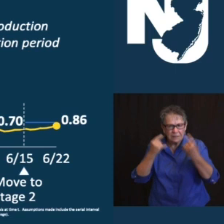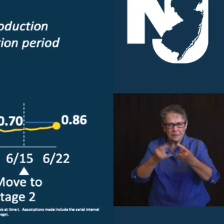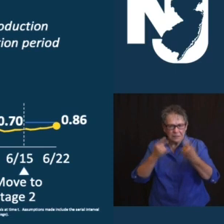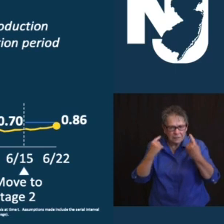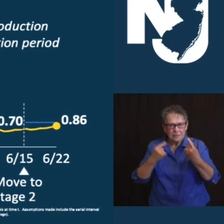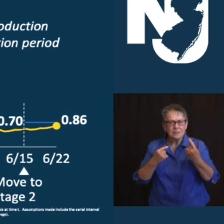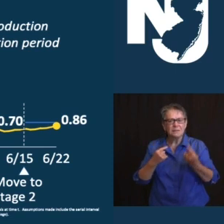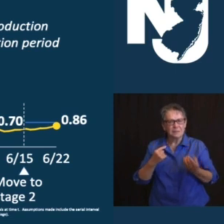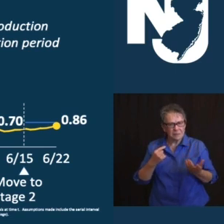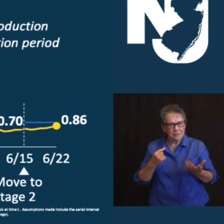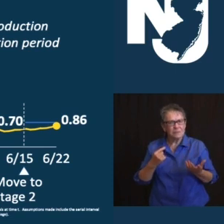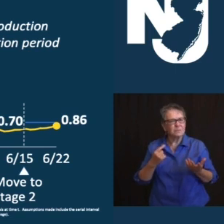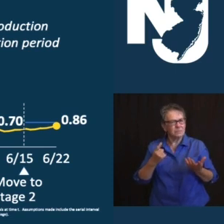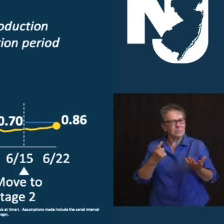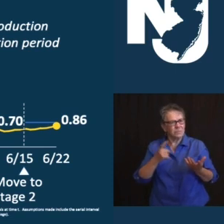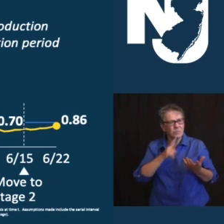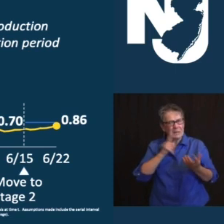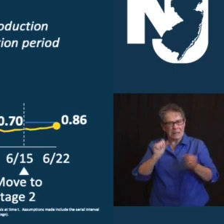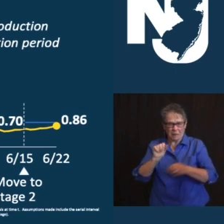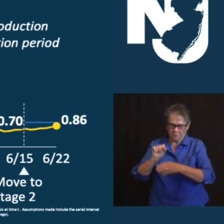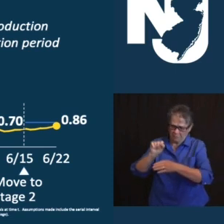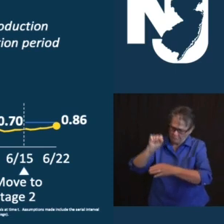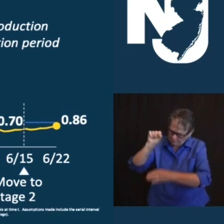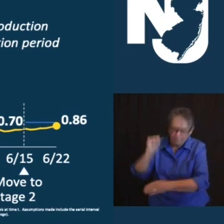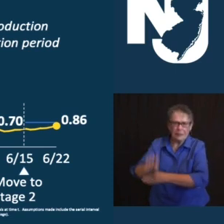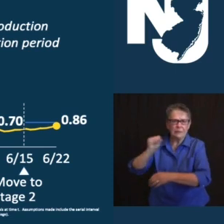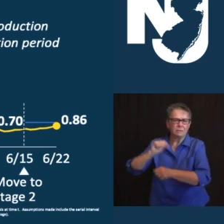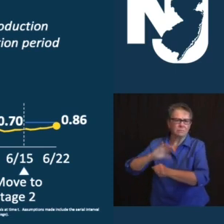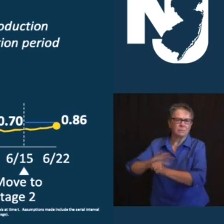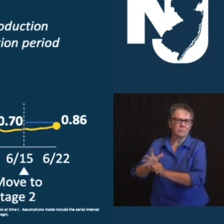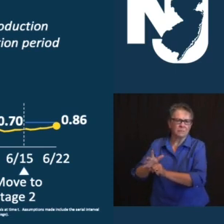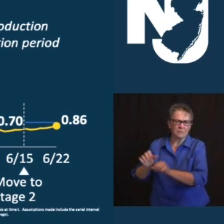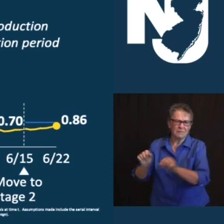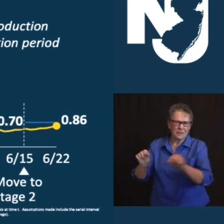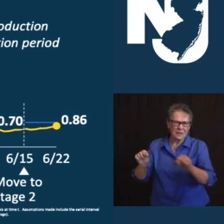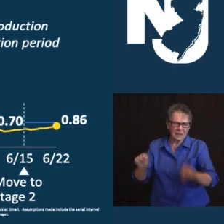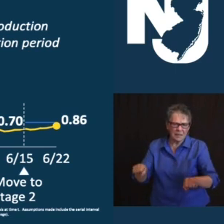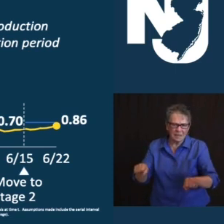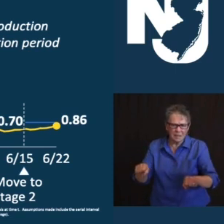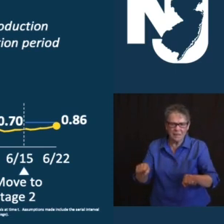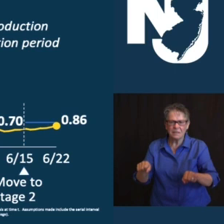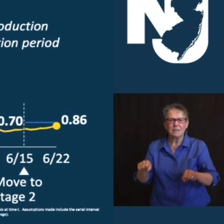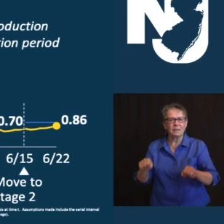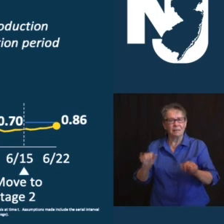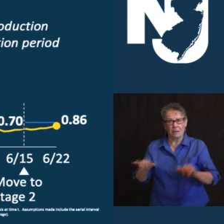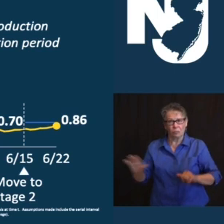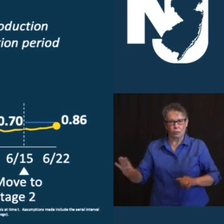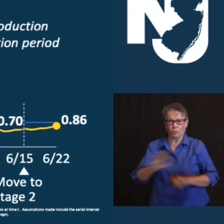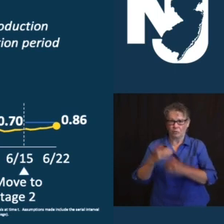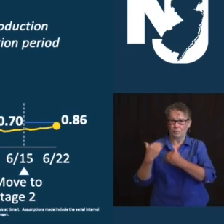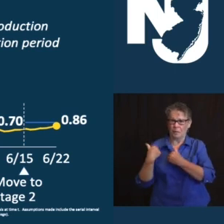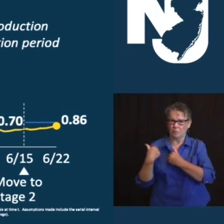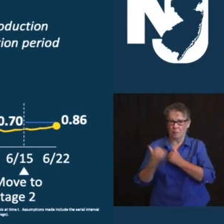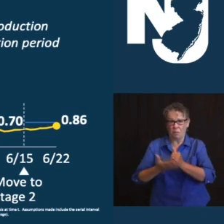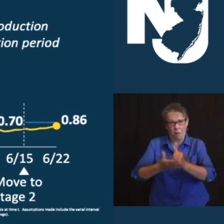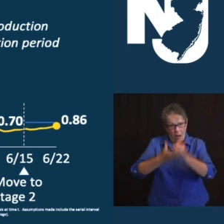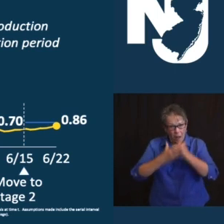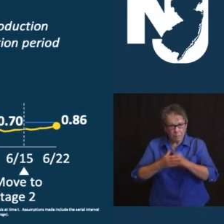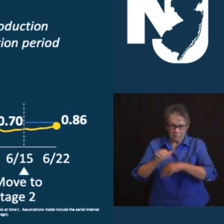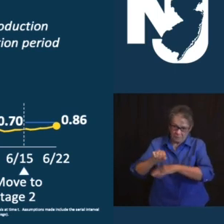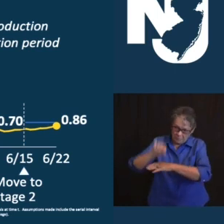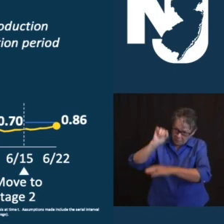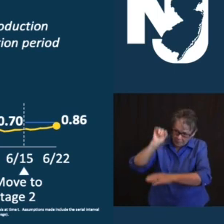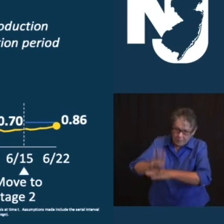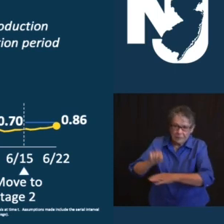right things, but it is not yet defeated. There is no vaccine. There is no proven therapy. There is only social distancing, wearing your face